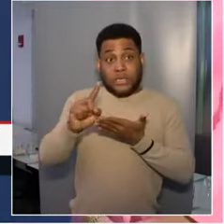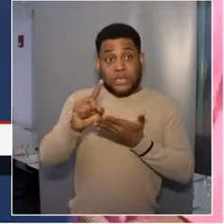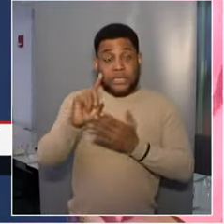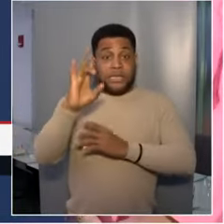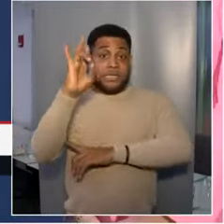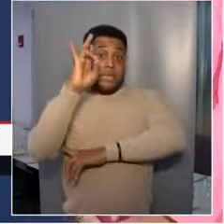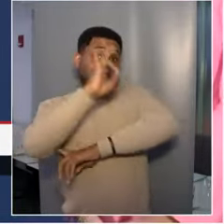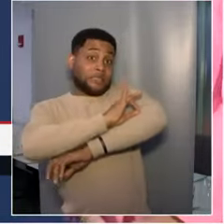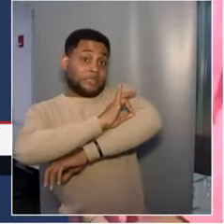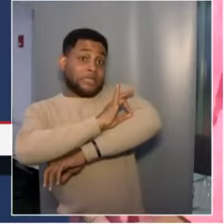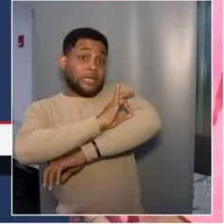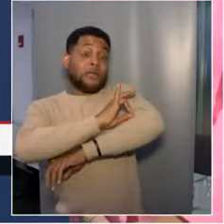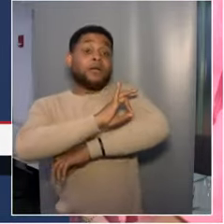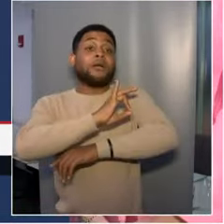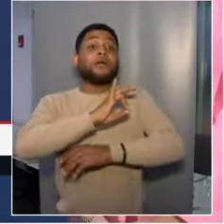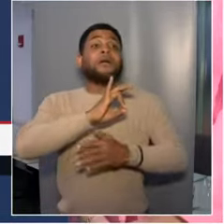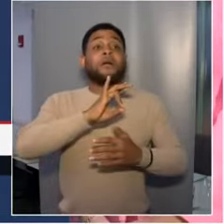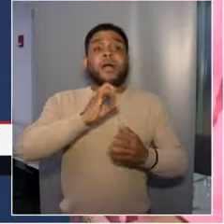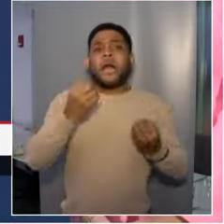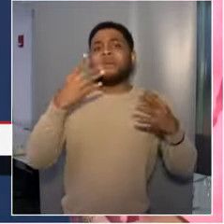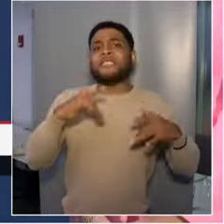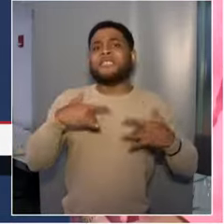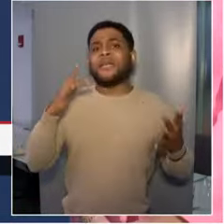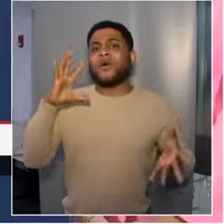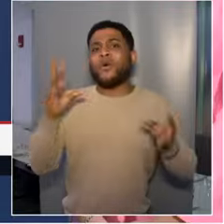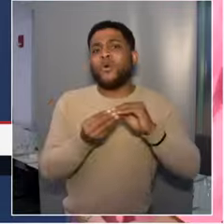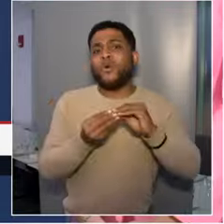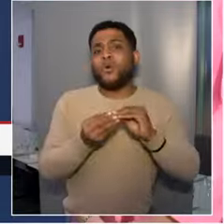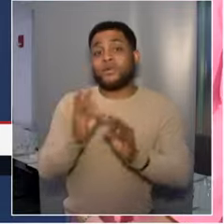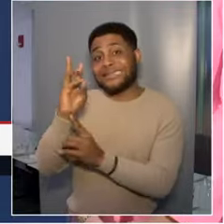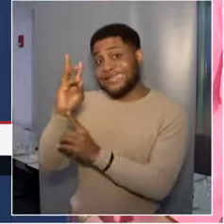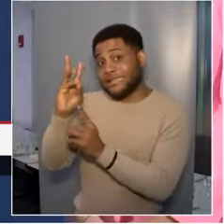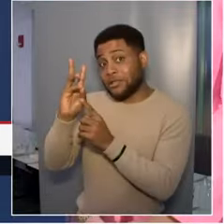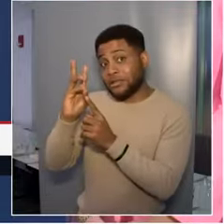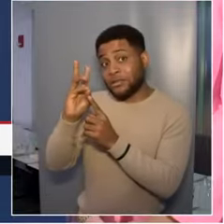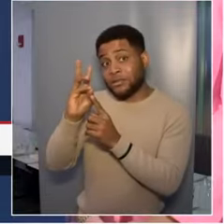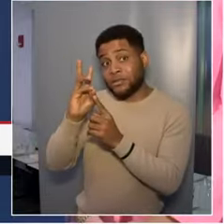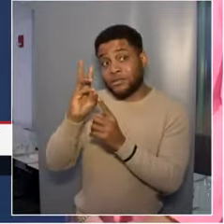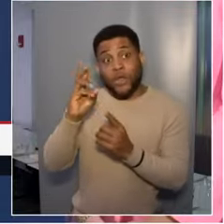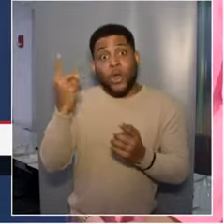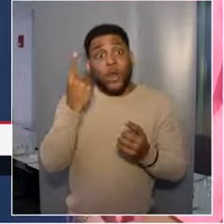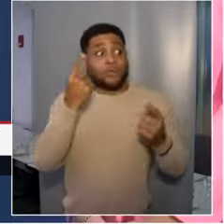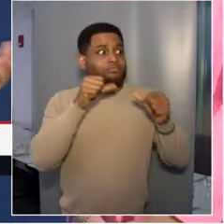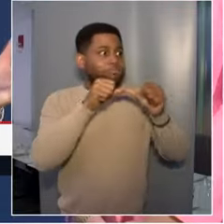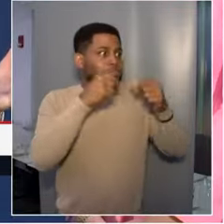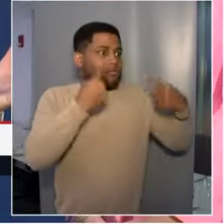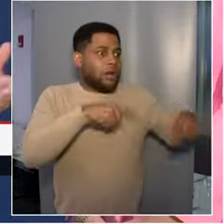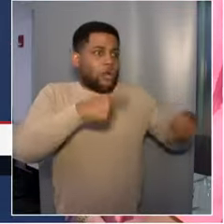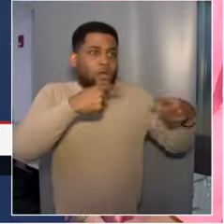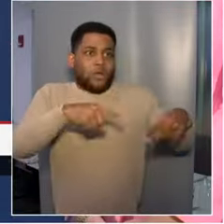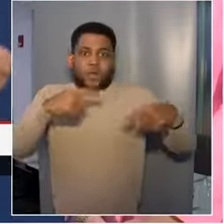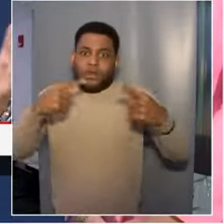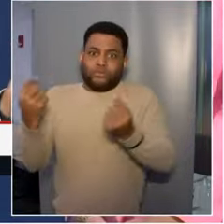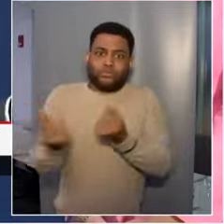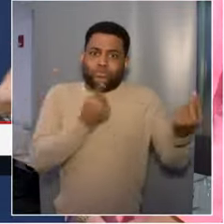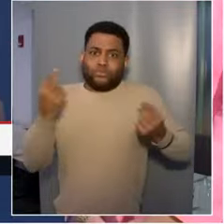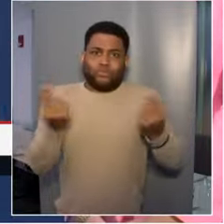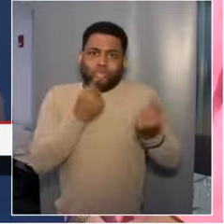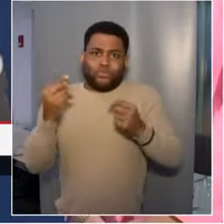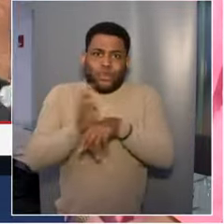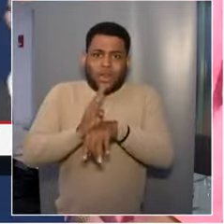And so, you know, we're just this machine that continues to bring people in. And now we have to make sure